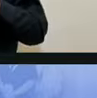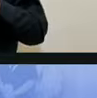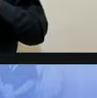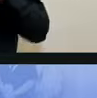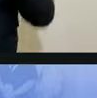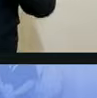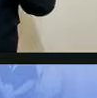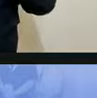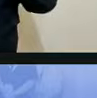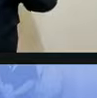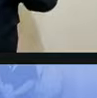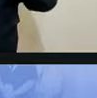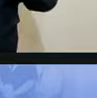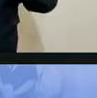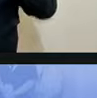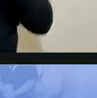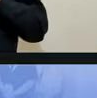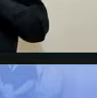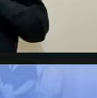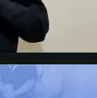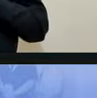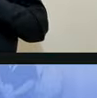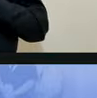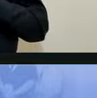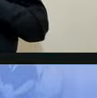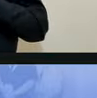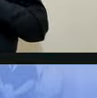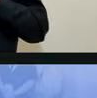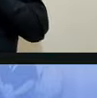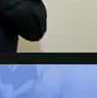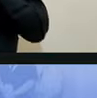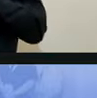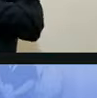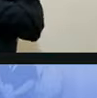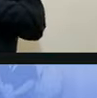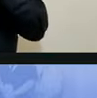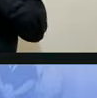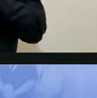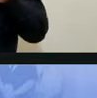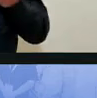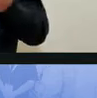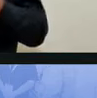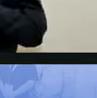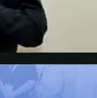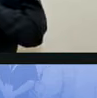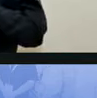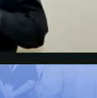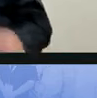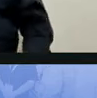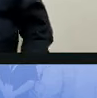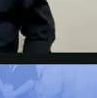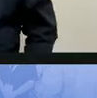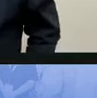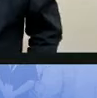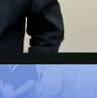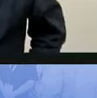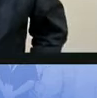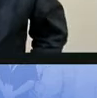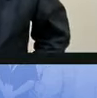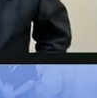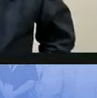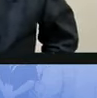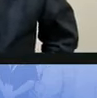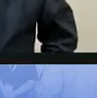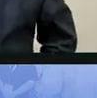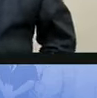So building from both of them, I'm actually, if you can start my slide, yeah. So get the technical team to start my slide.